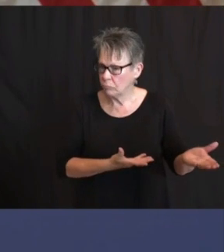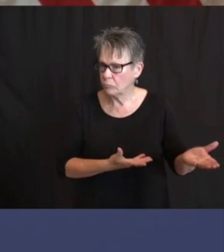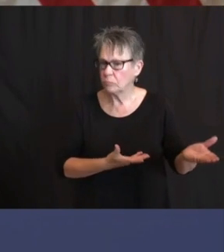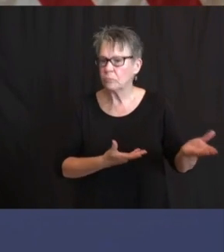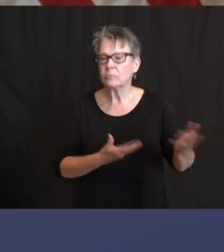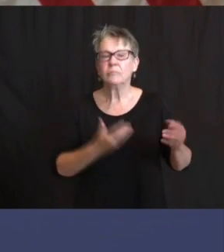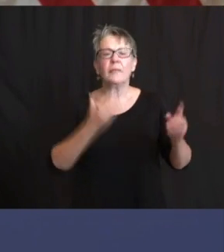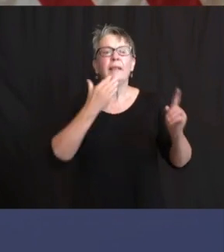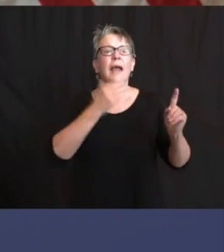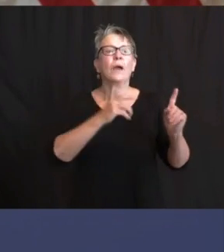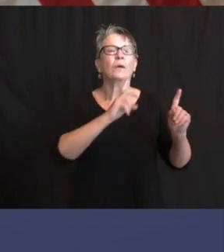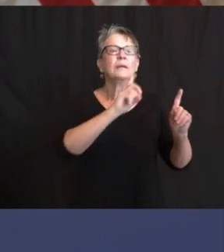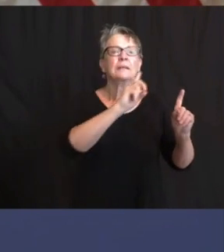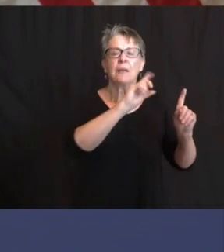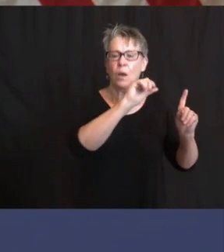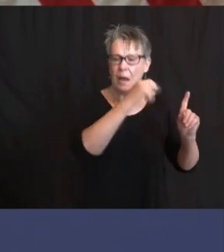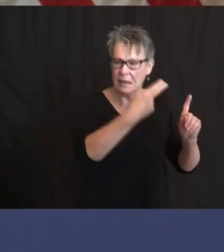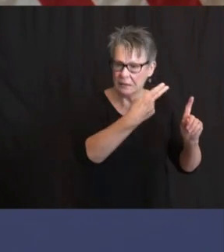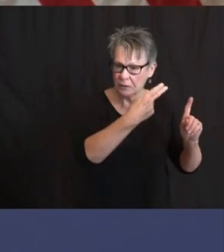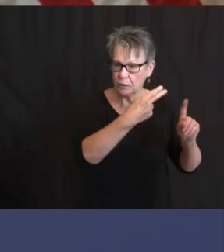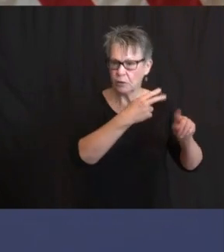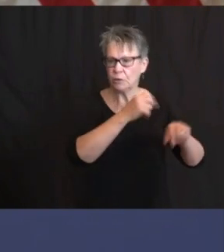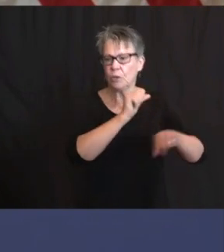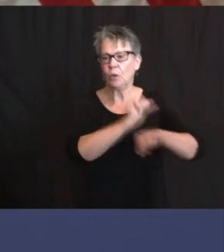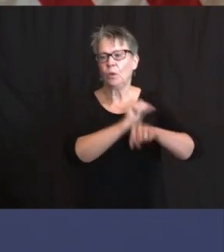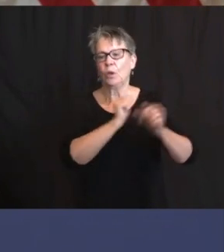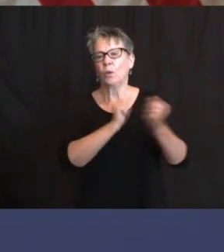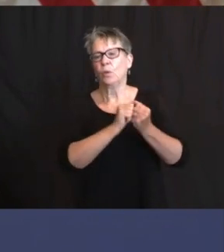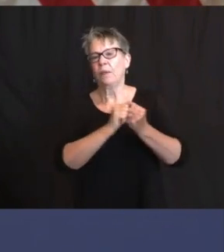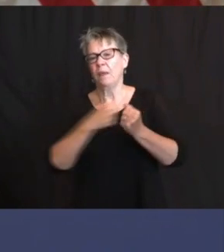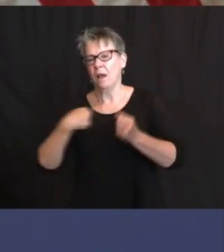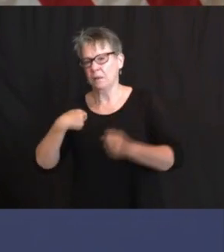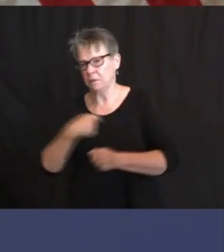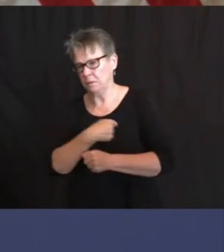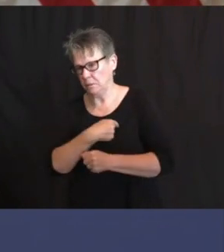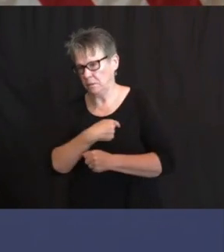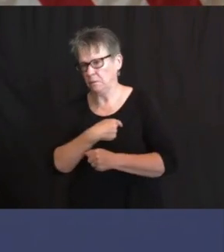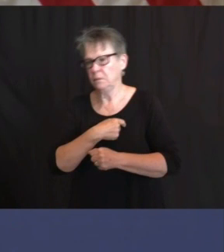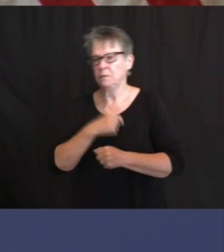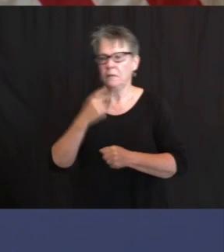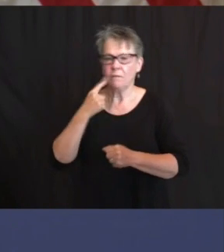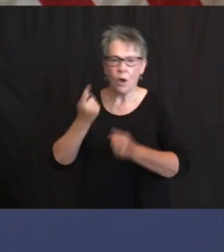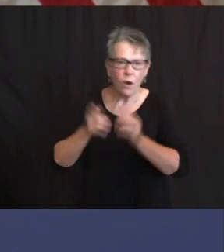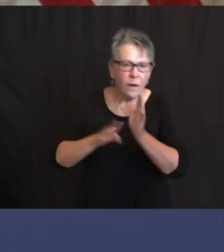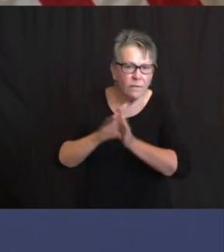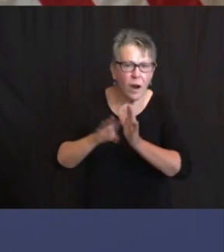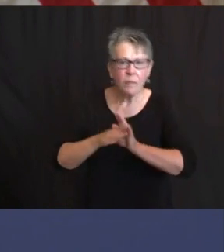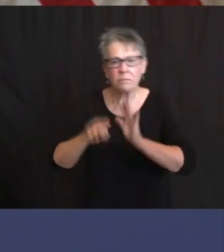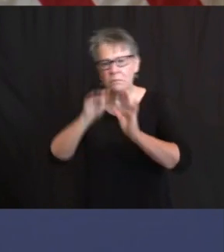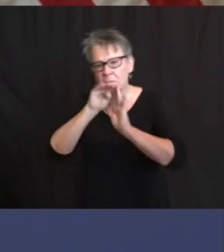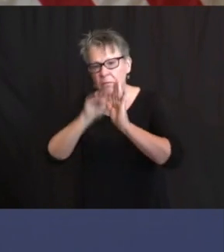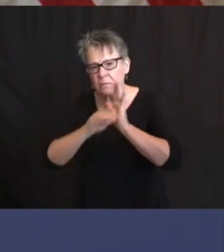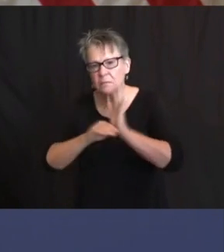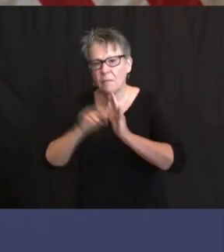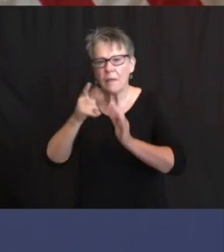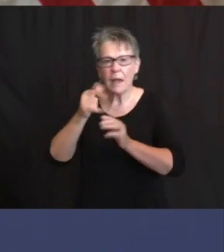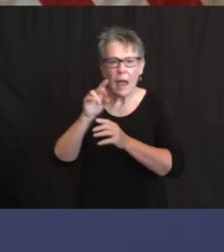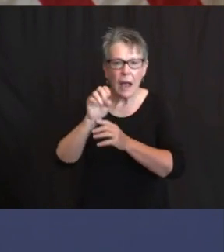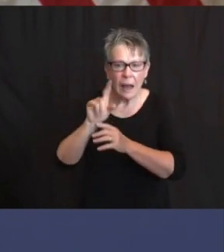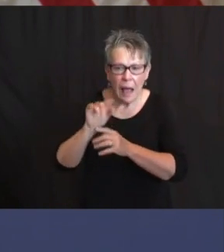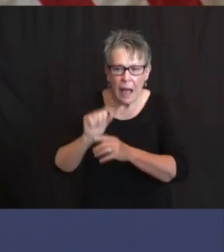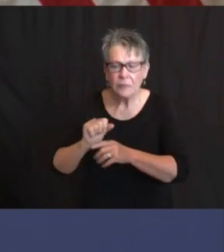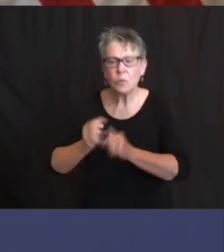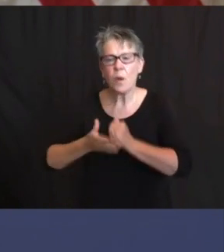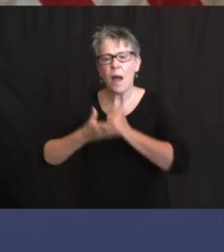to develop guidance that will assist our state's colleges in their transition to repopulating their campuses